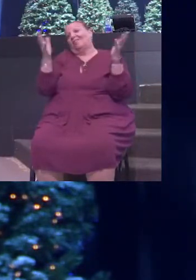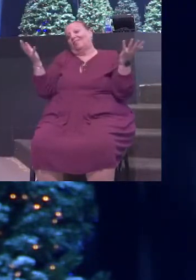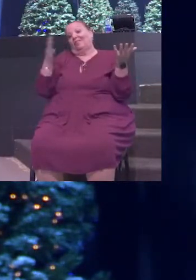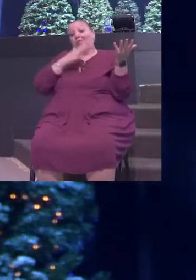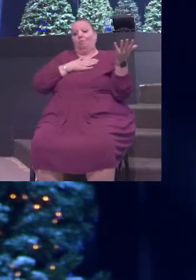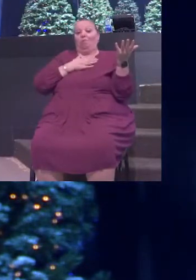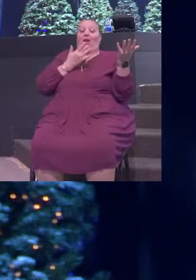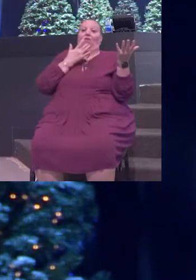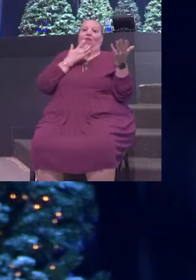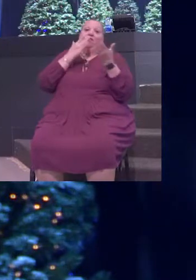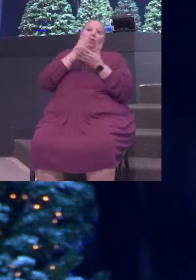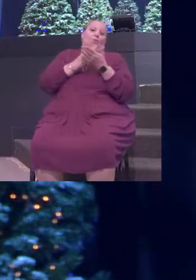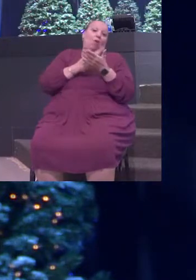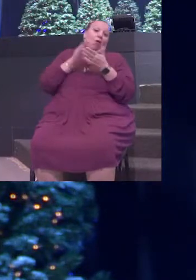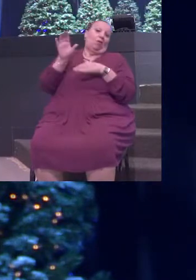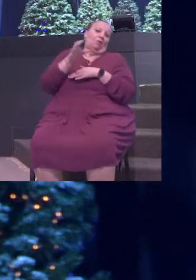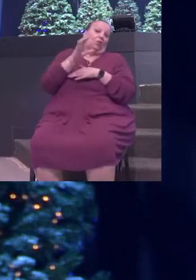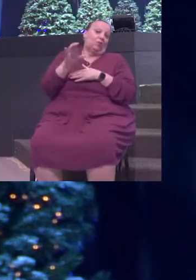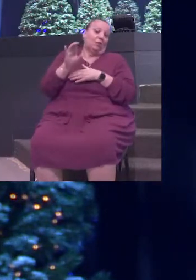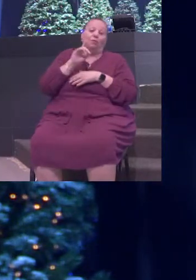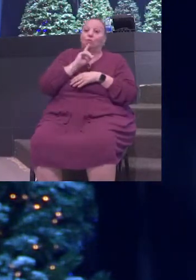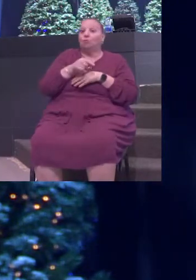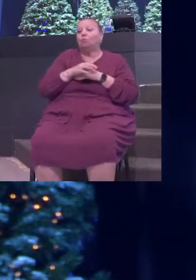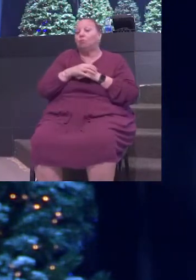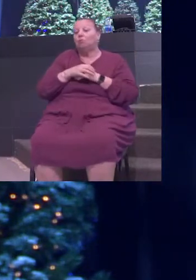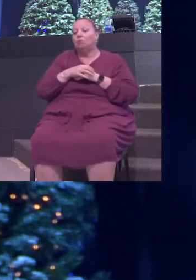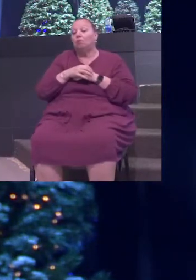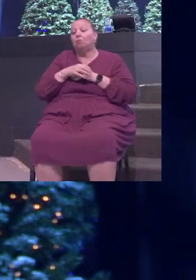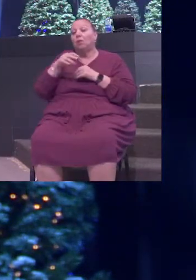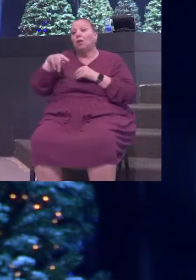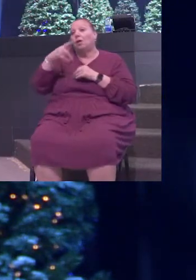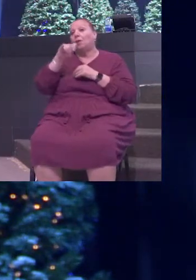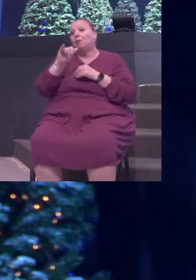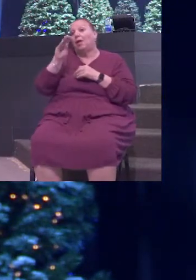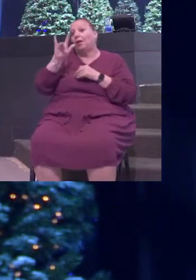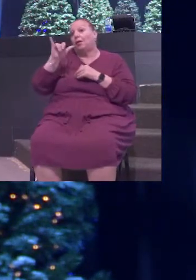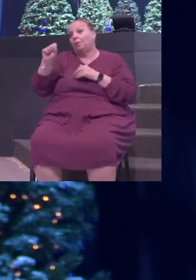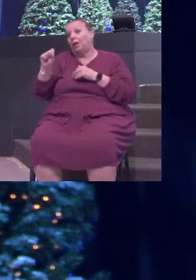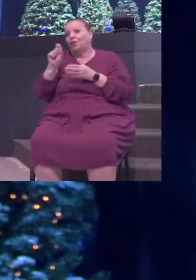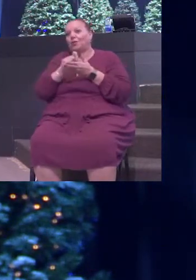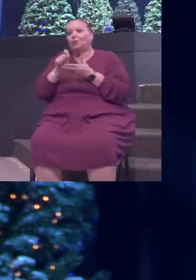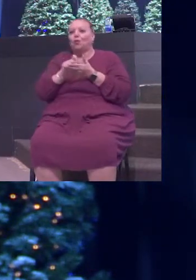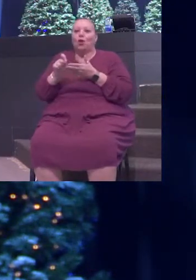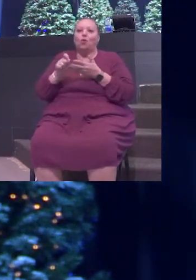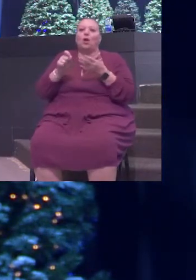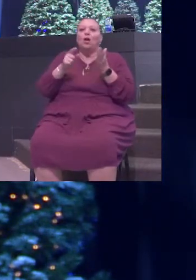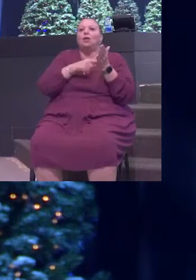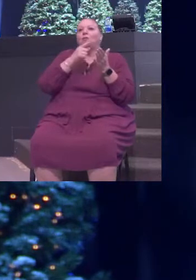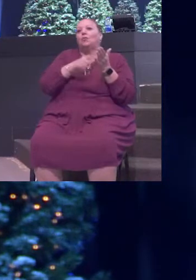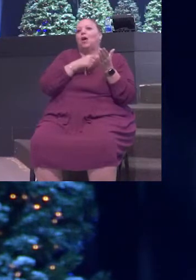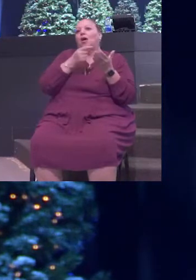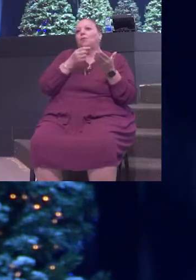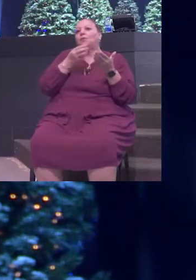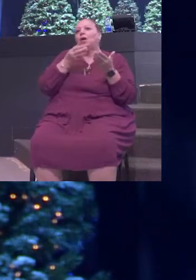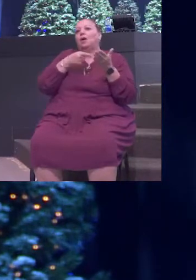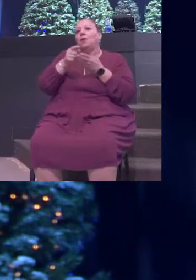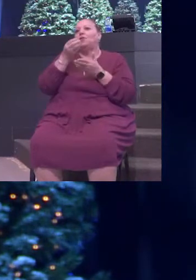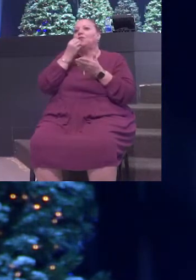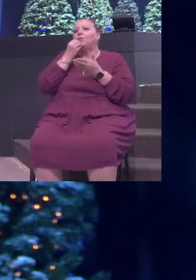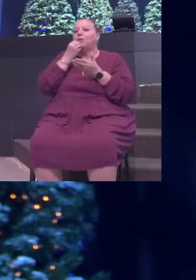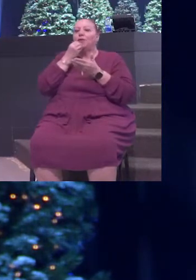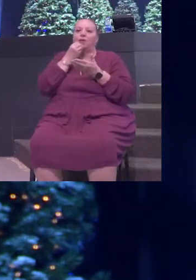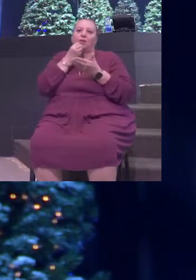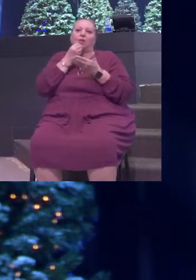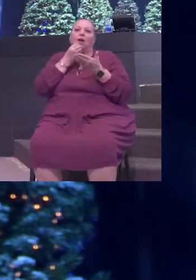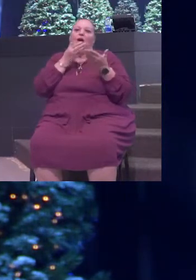It's frankly, it's my favorite part of Christmas. It is. And Peggy Bellis wrote this. She said, we randomly pay for meals of service personnel. Just the other